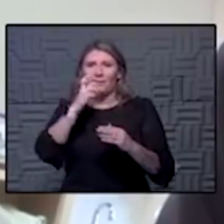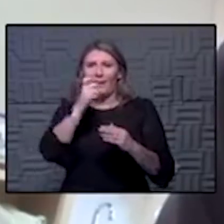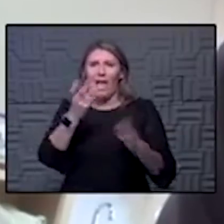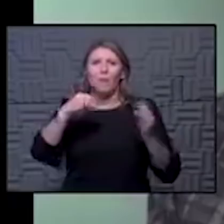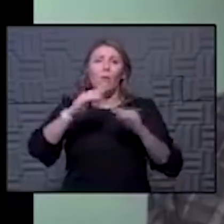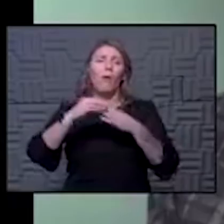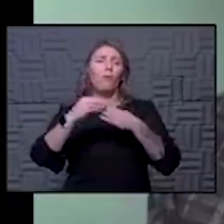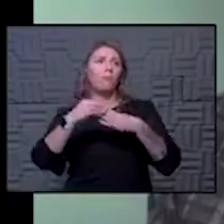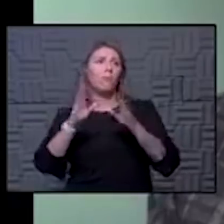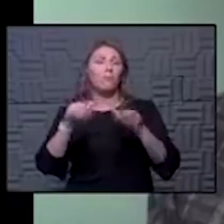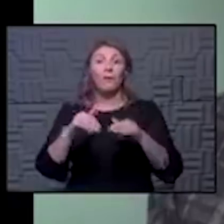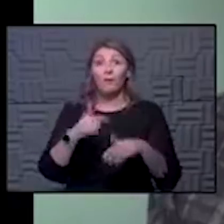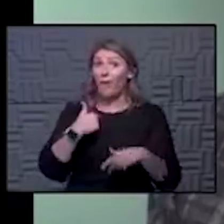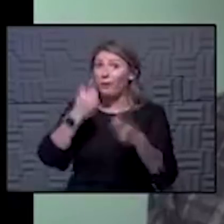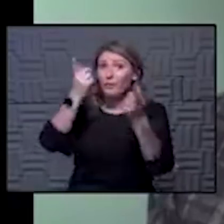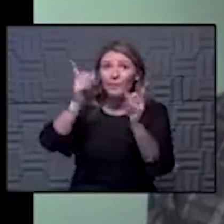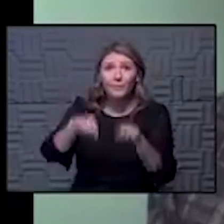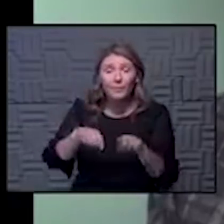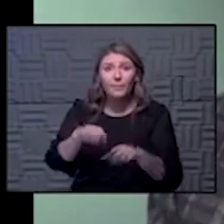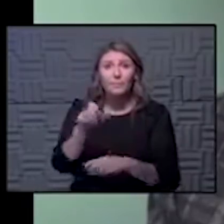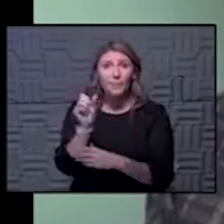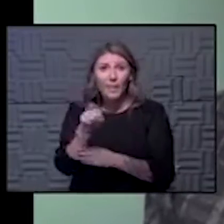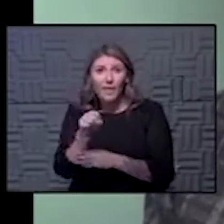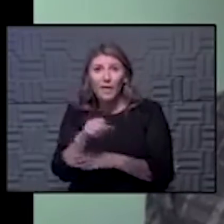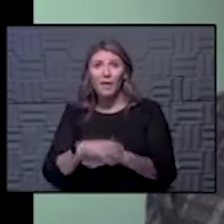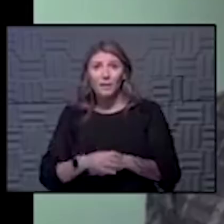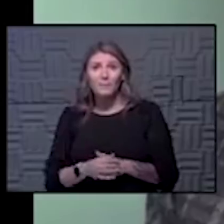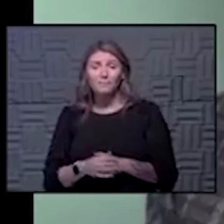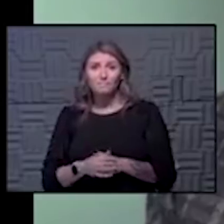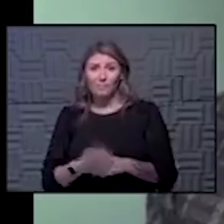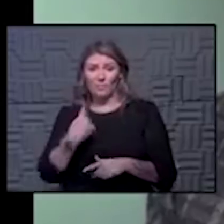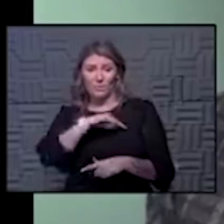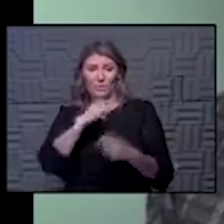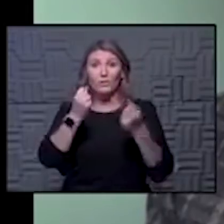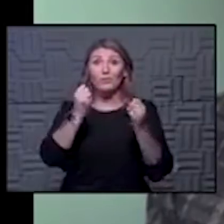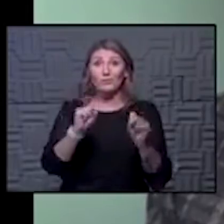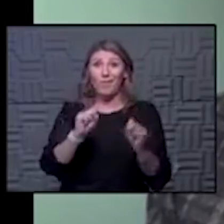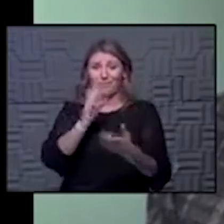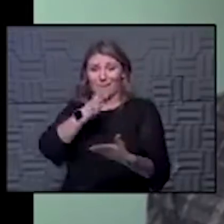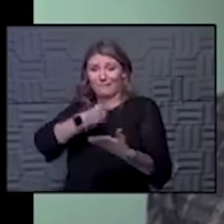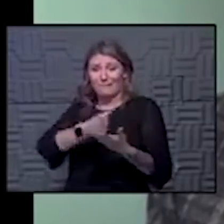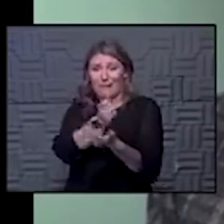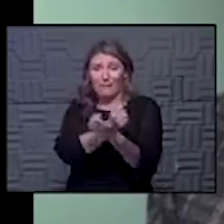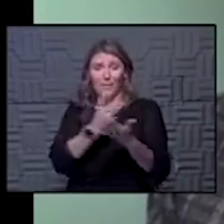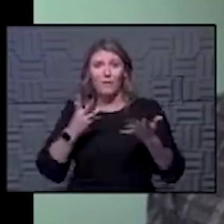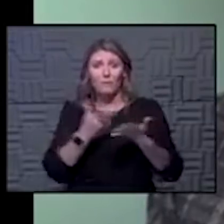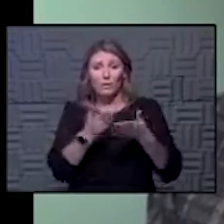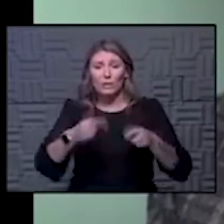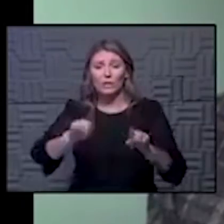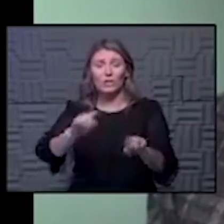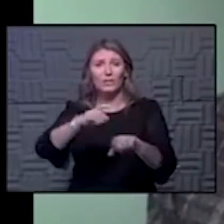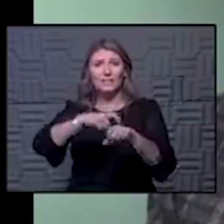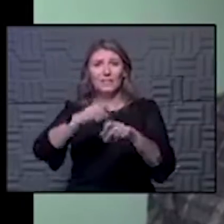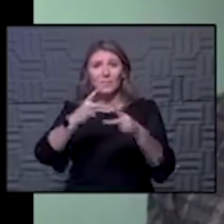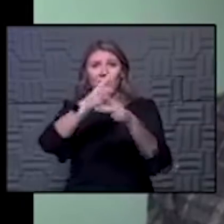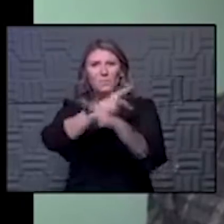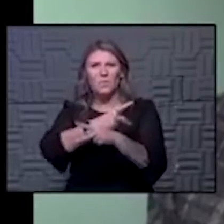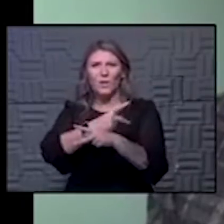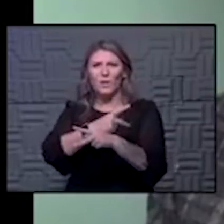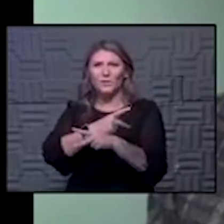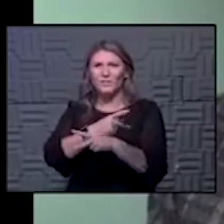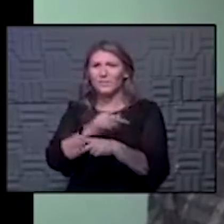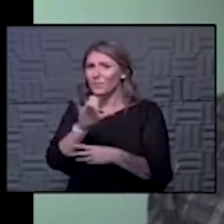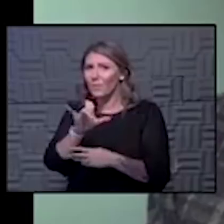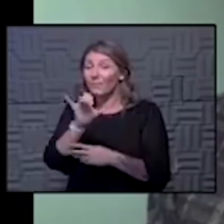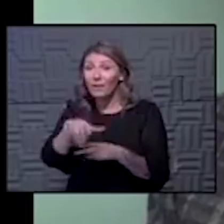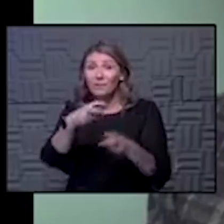Yeah, I agree. I think that's, we're trying to cut the corners at a time when the things are worse is tough, even if that means